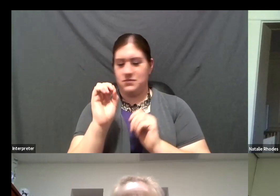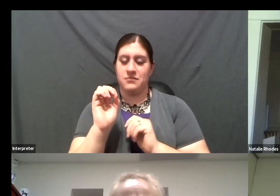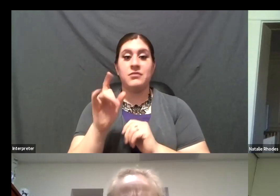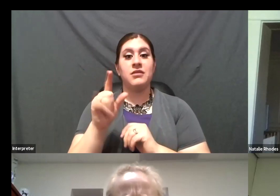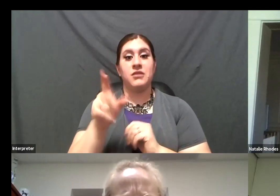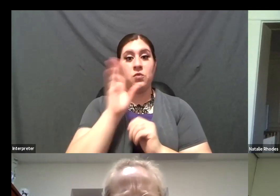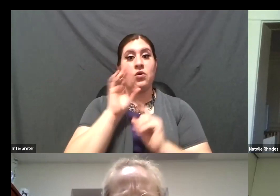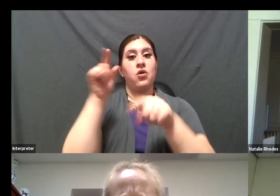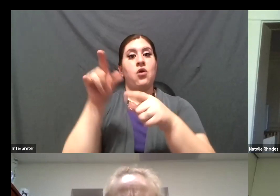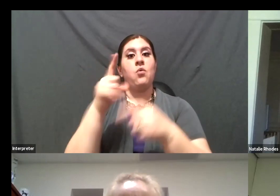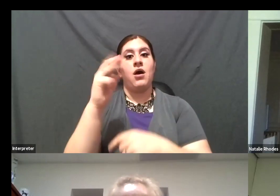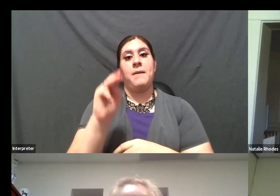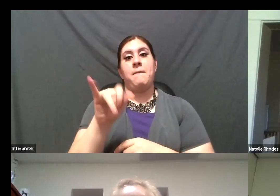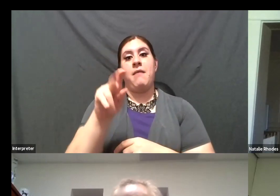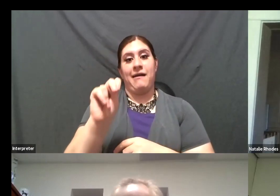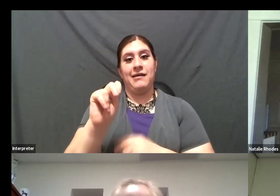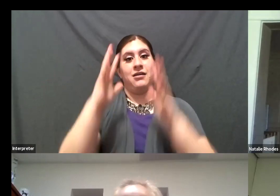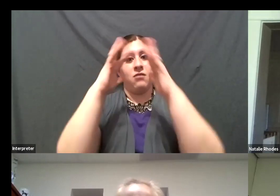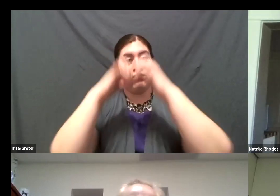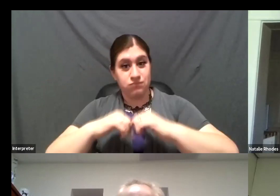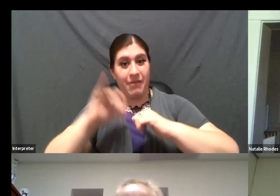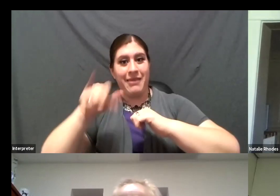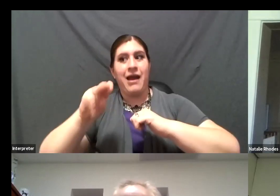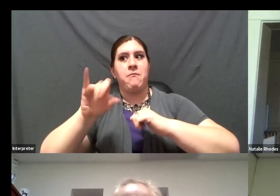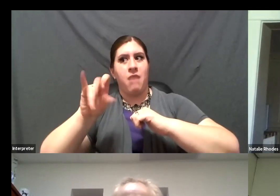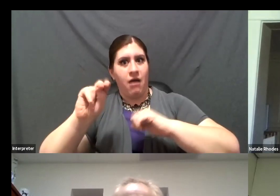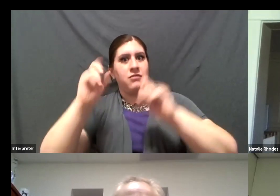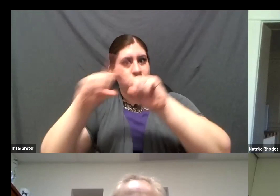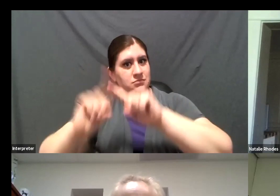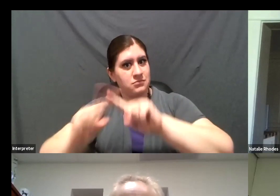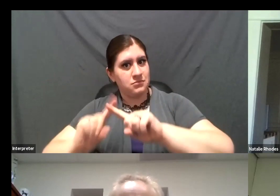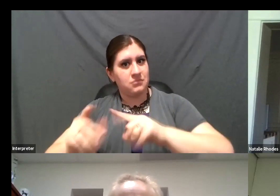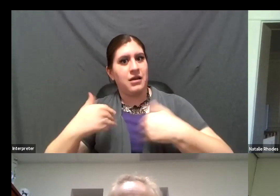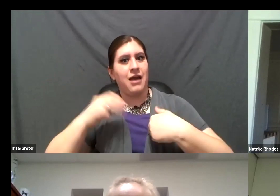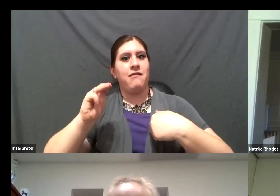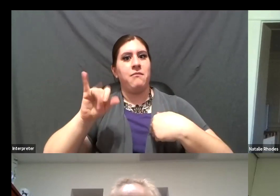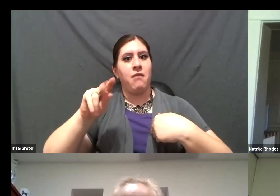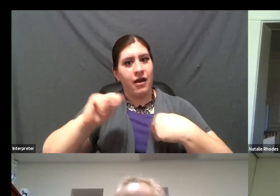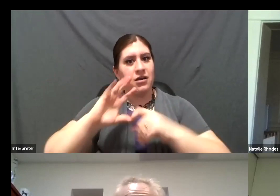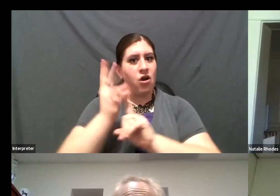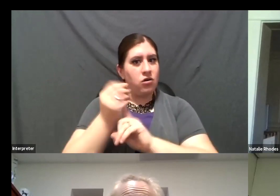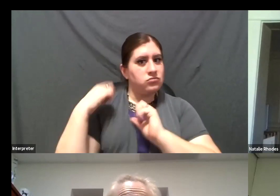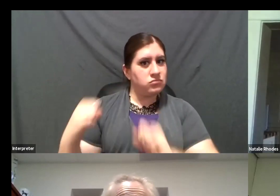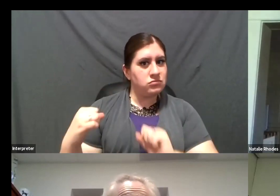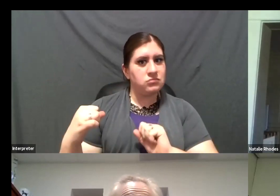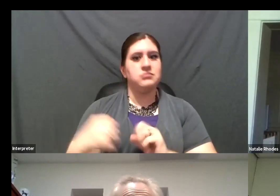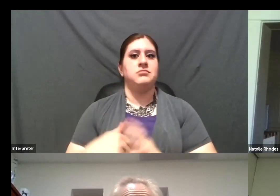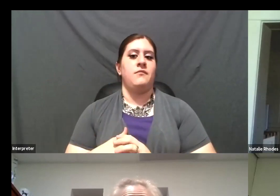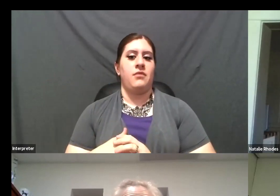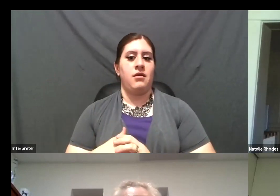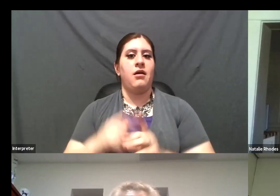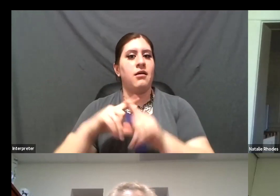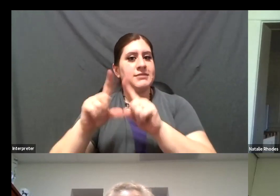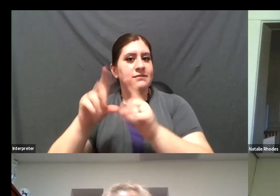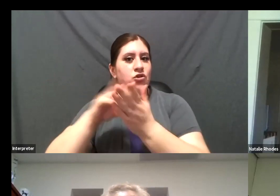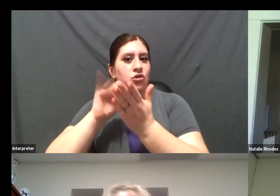one of the Mayan ruins. That area has a lot of Mayan culture and learning some of the